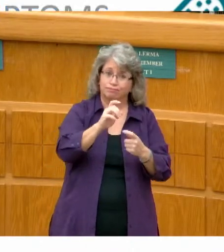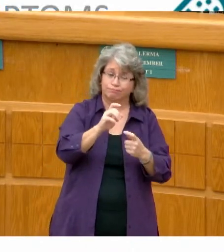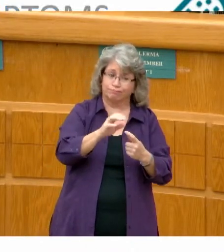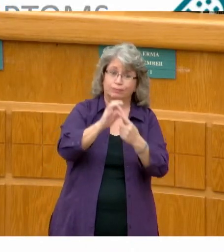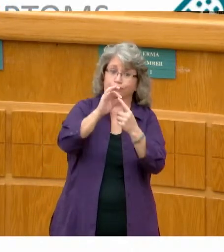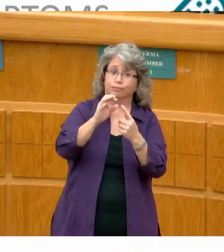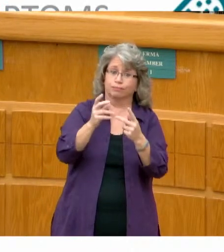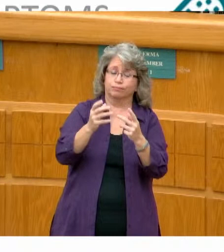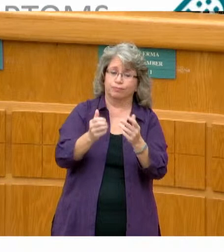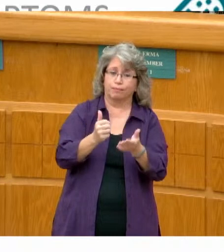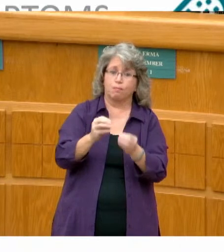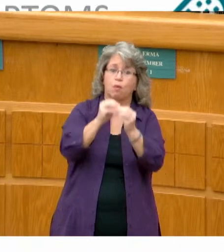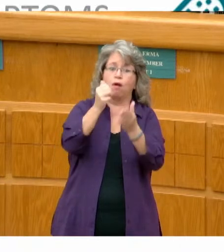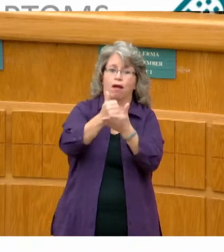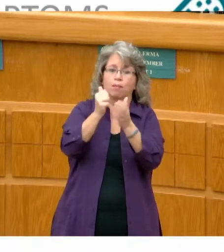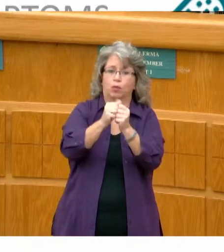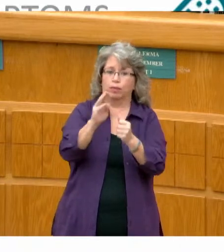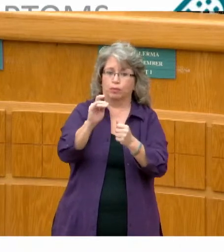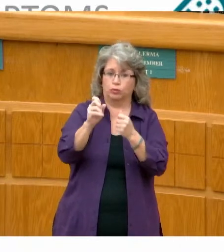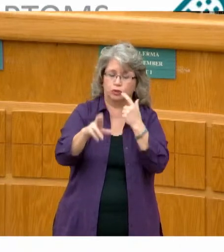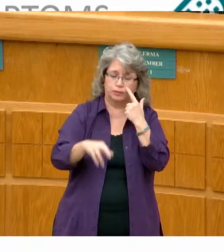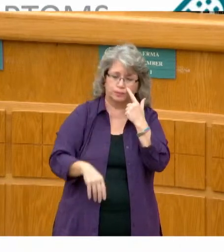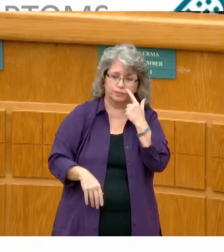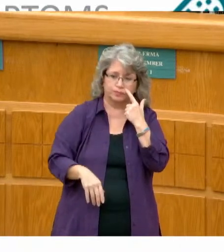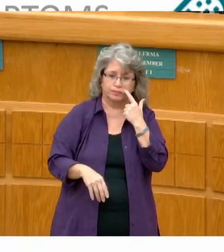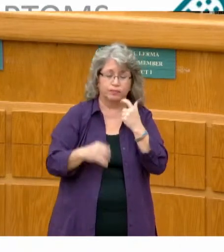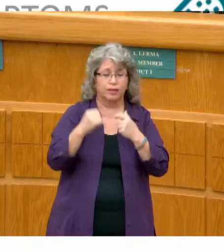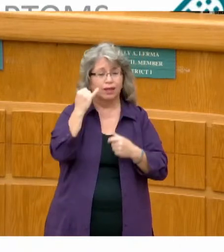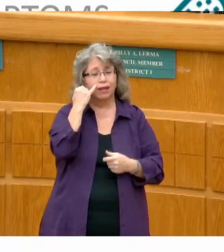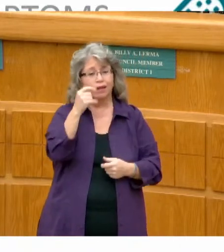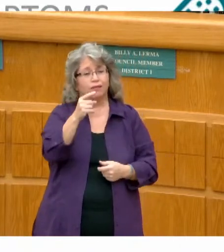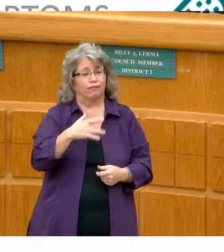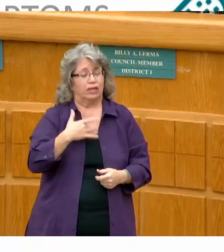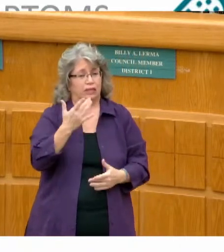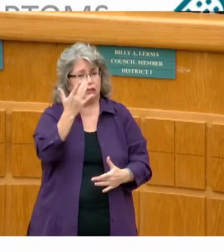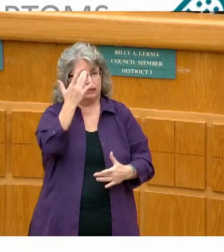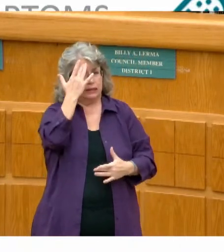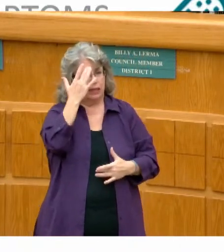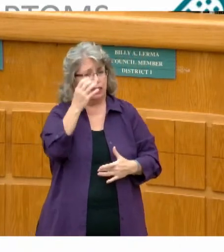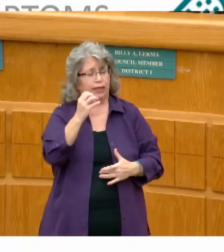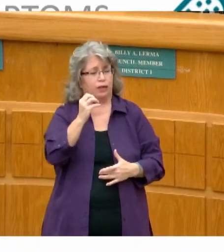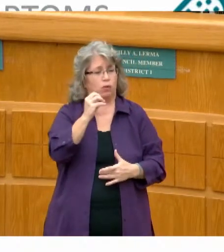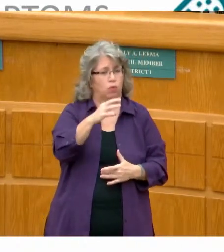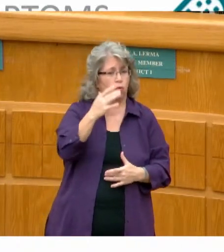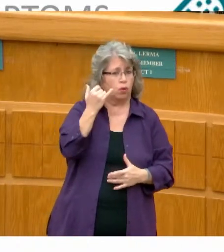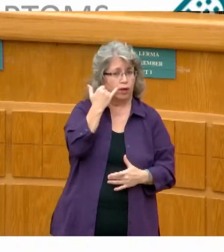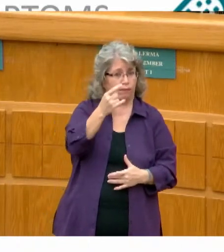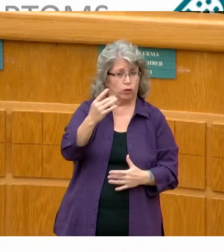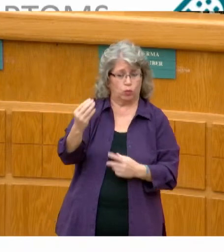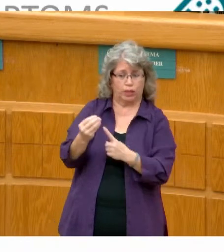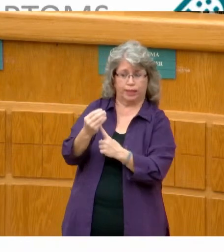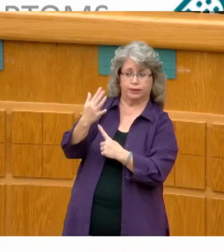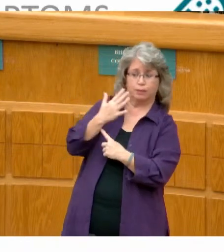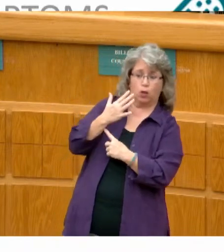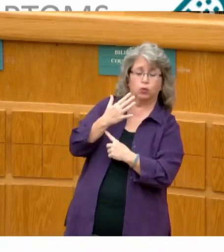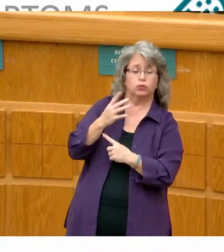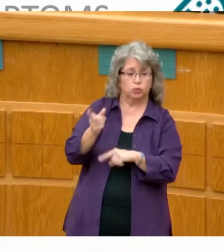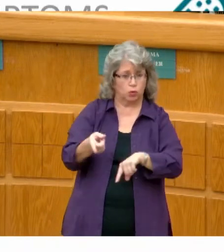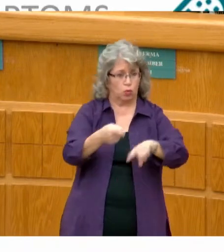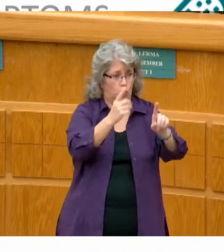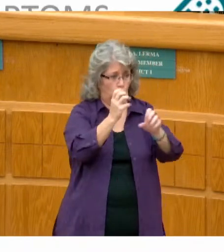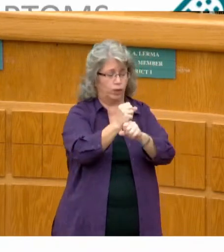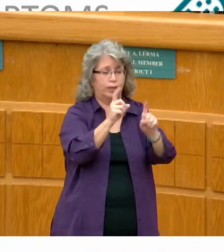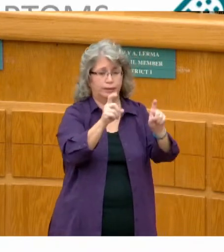Lastly, isolate and get tested if you're feeling sick or if you've been exposed, and this will reduce transmission, which is the ultimate goal